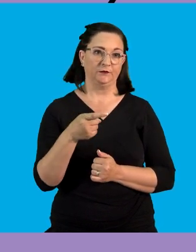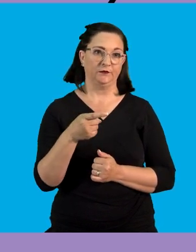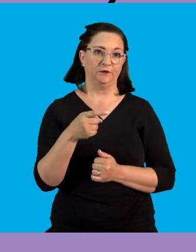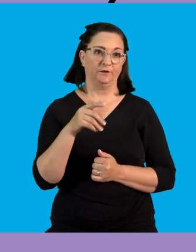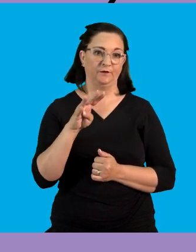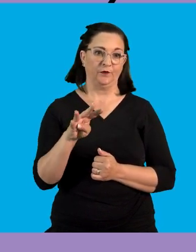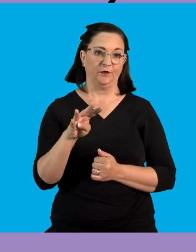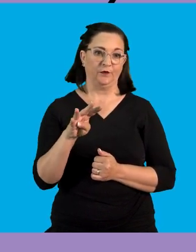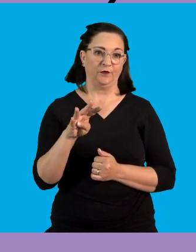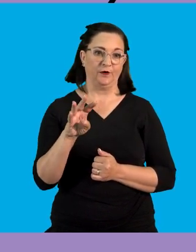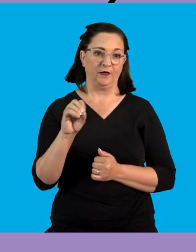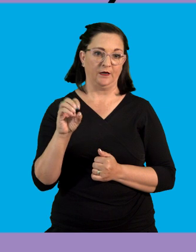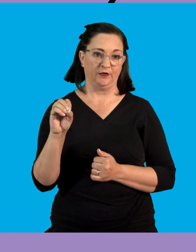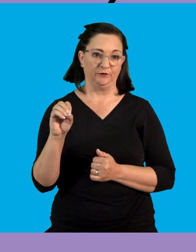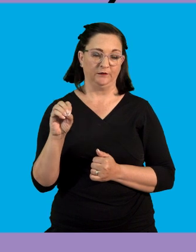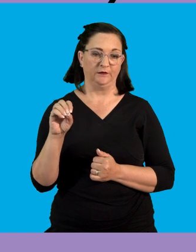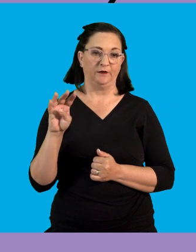degrees, and it gives us